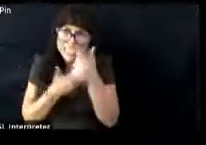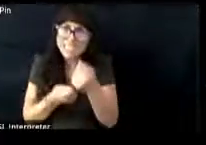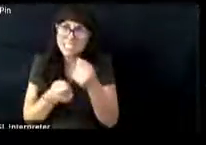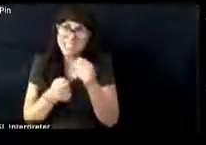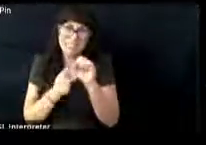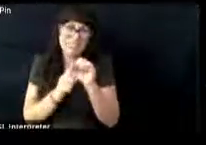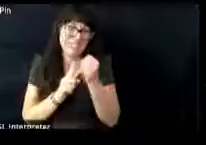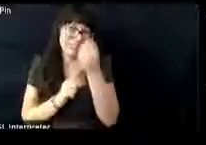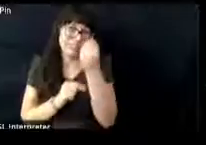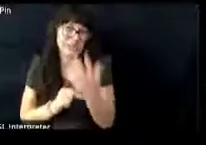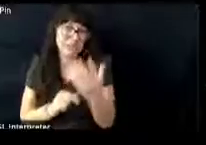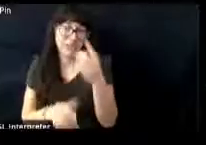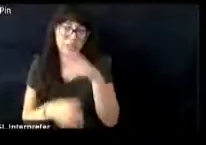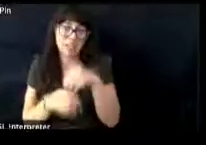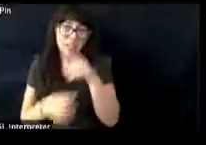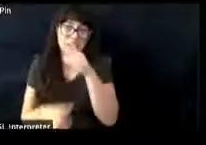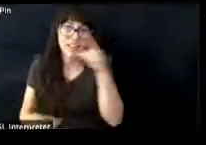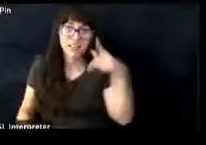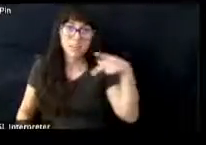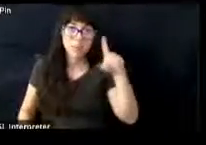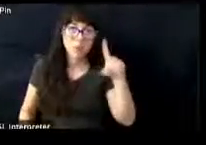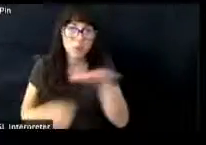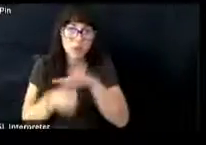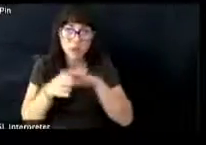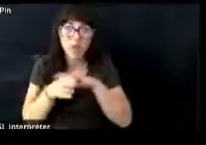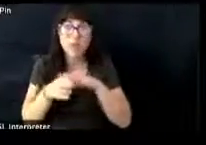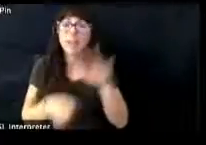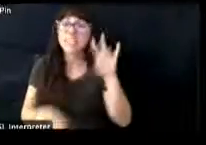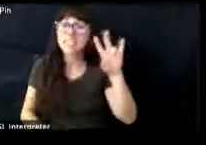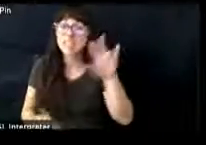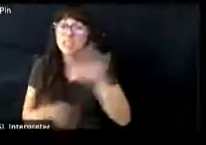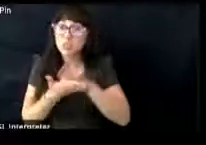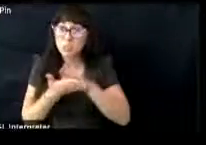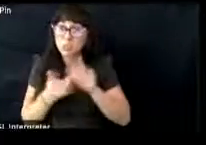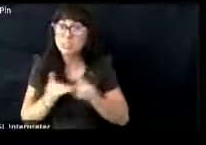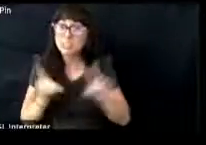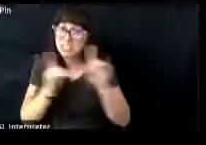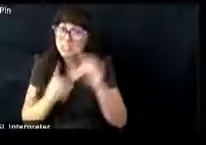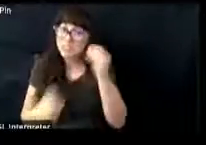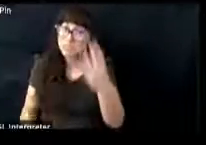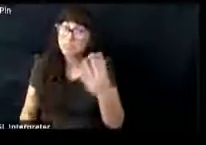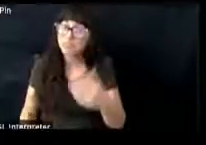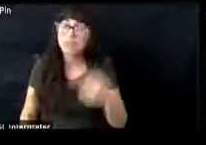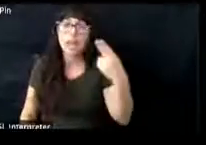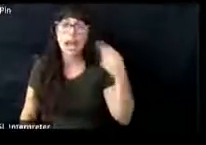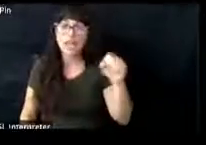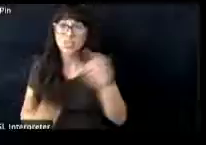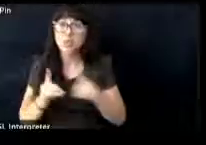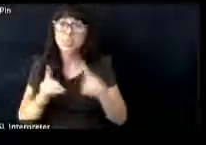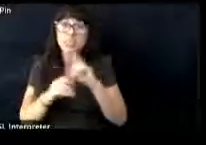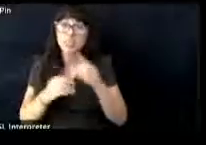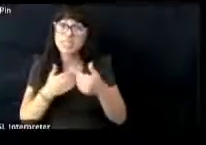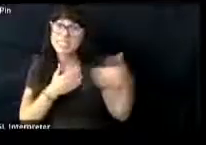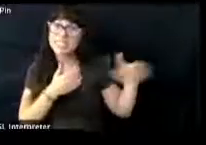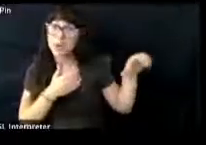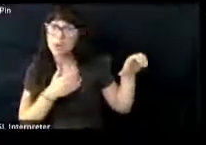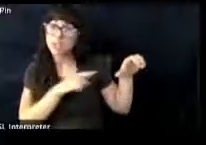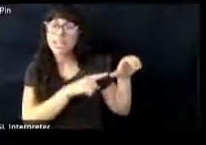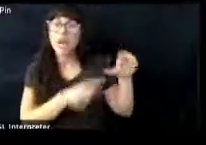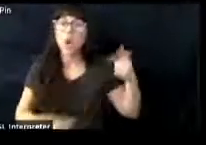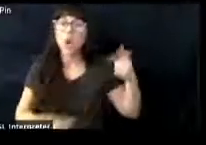situation in the Lancaster, Palmdale area. We have 7 school districts. The high school district is separate. It goes to